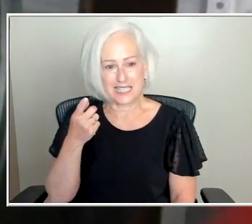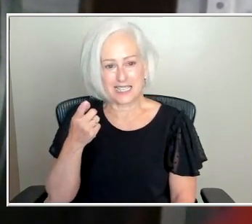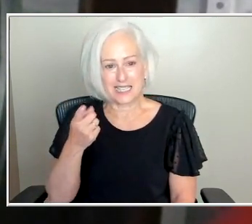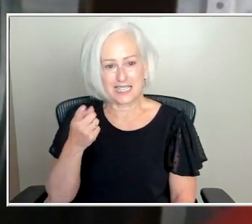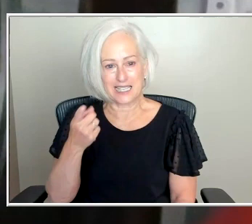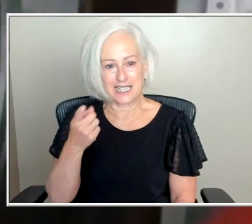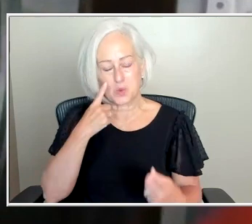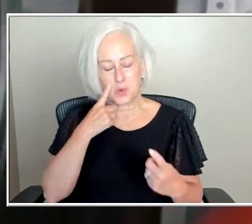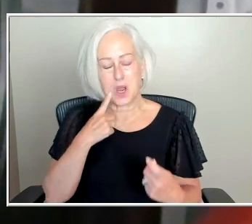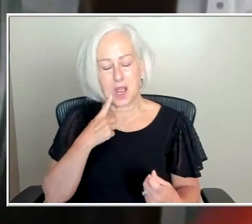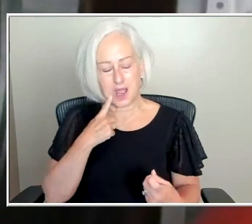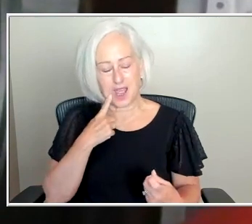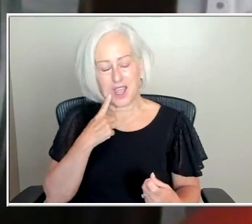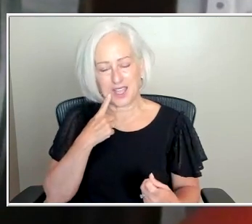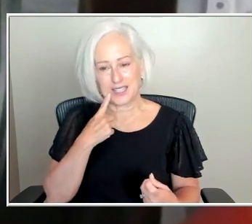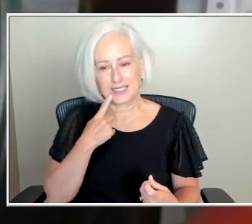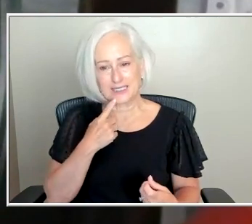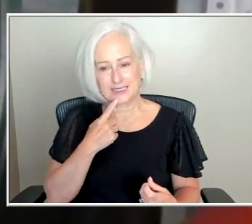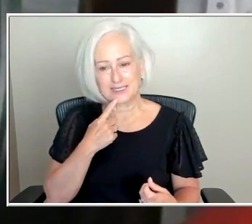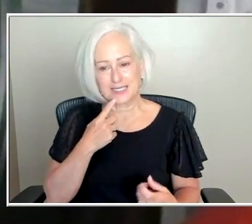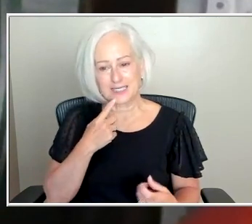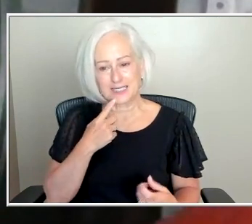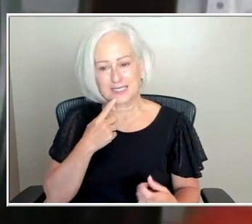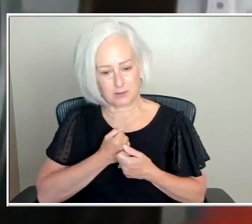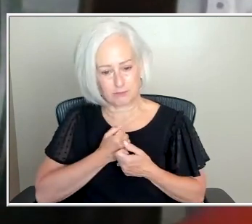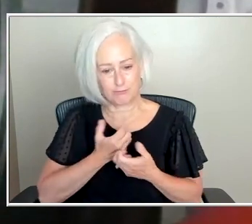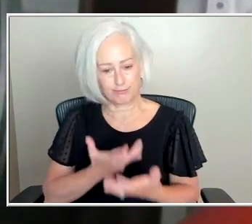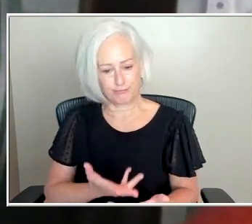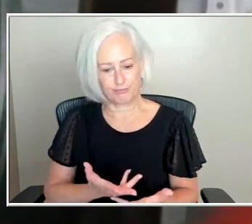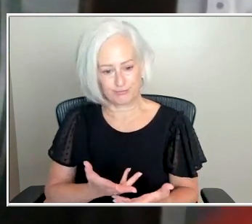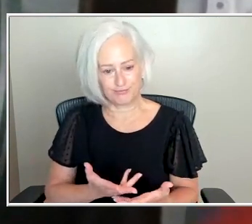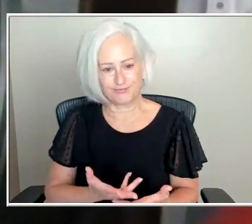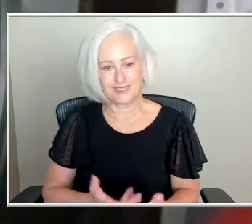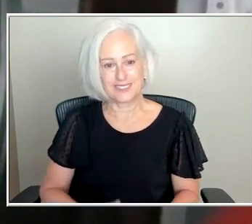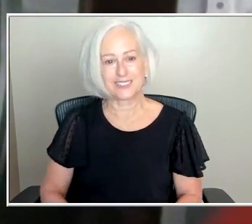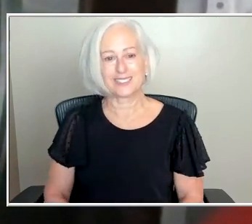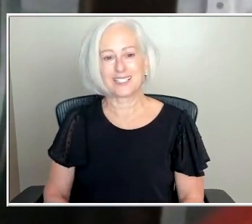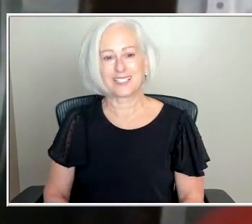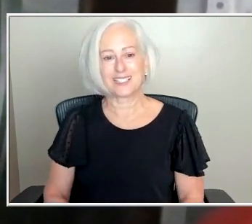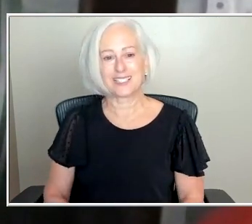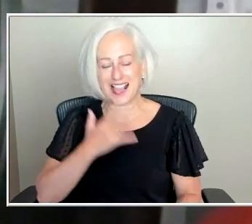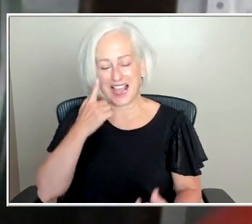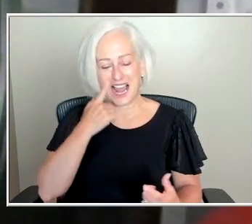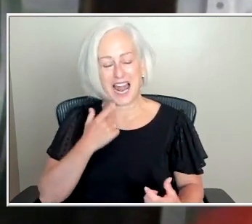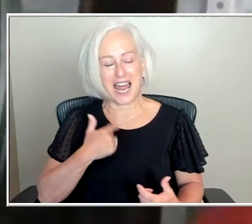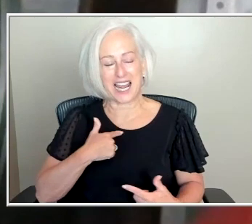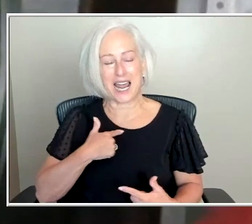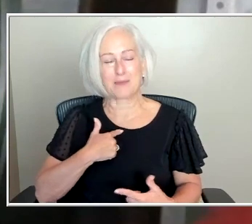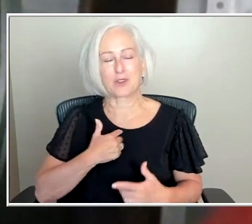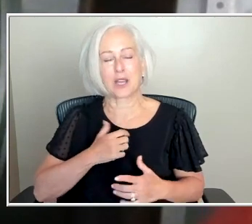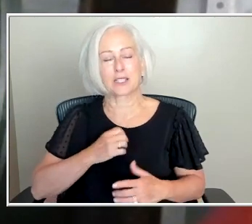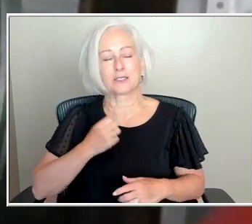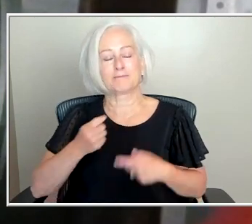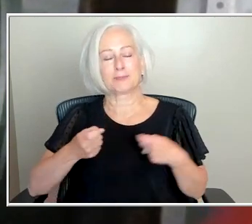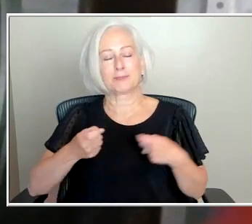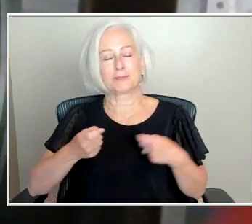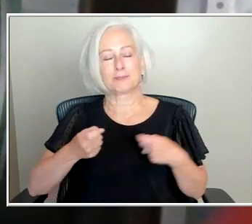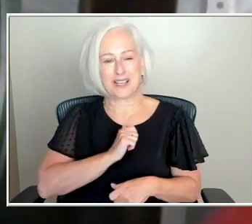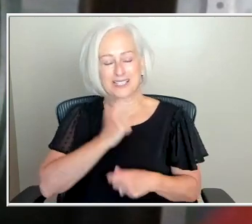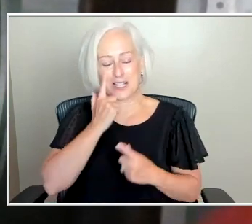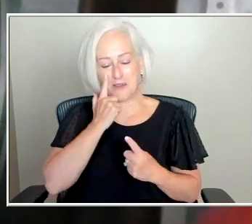So to see that, it instantly just breaks me down, and I'm trying to hold back the tears right now myself.